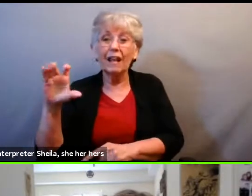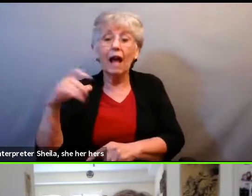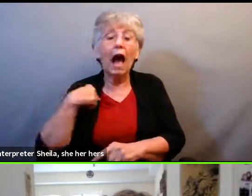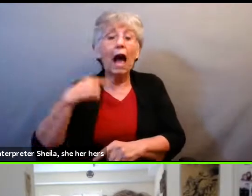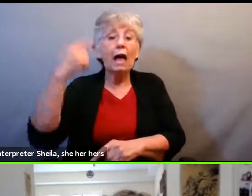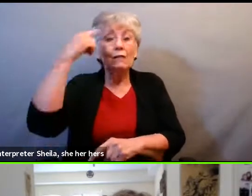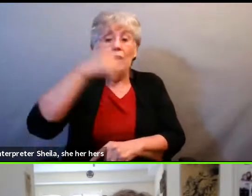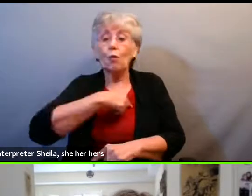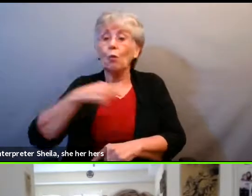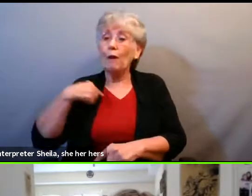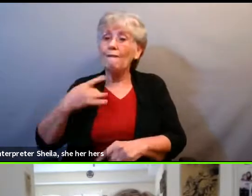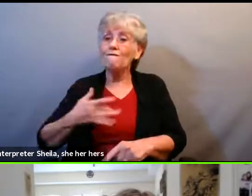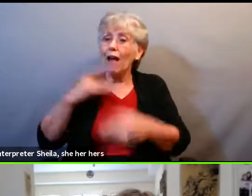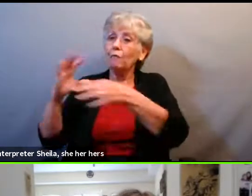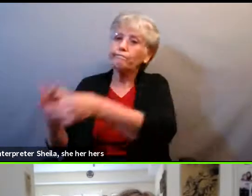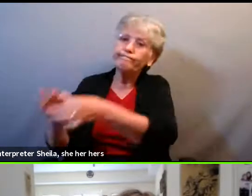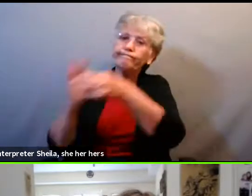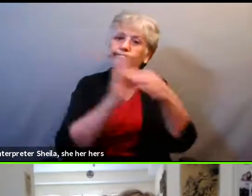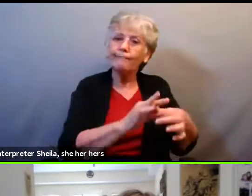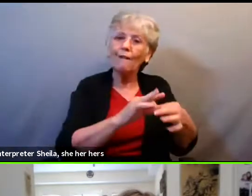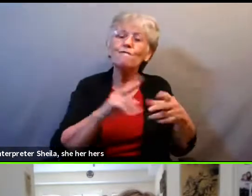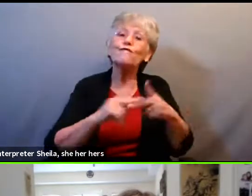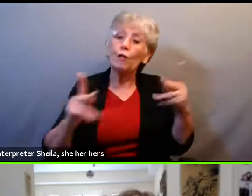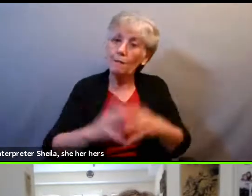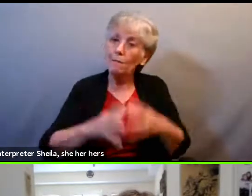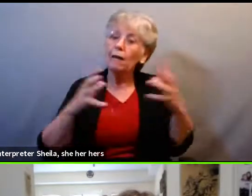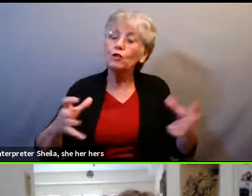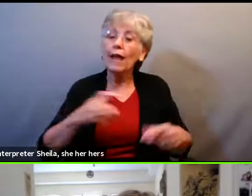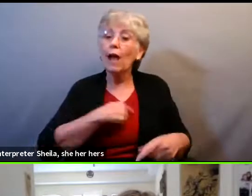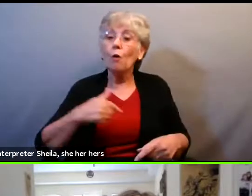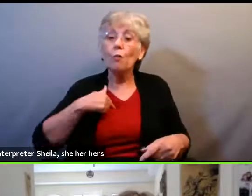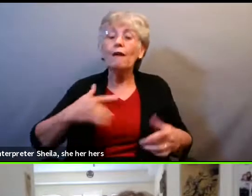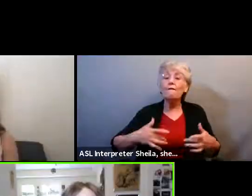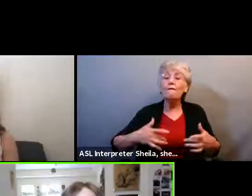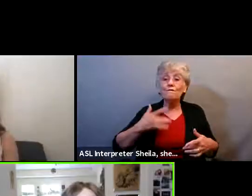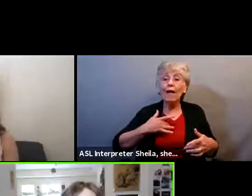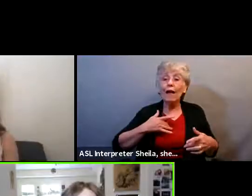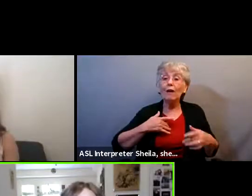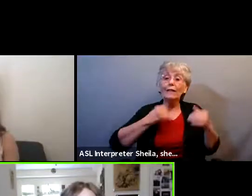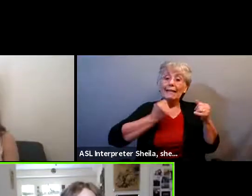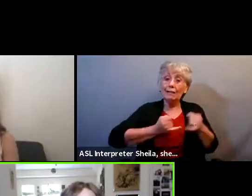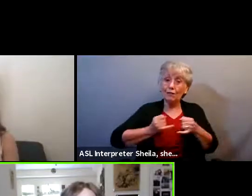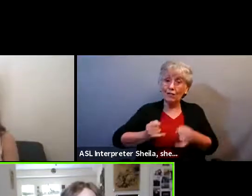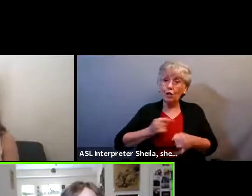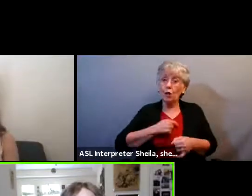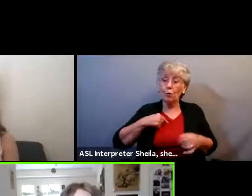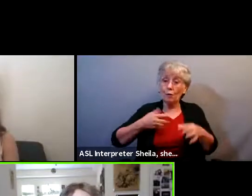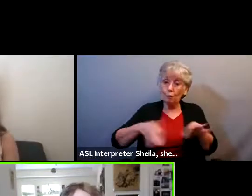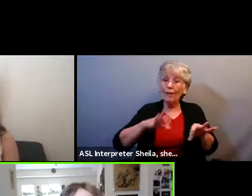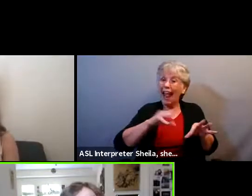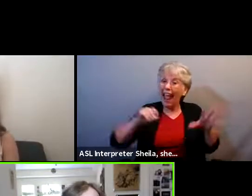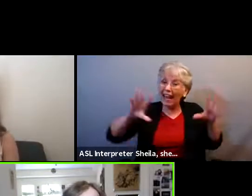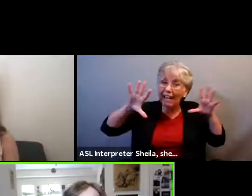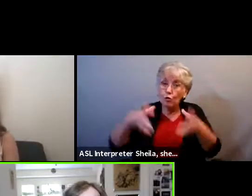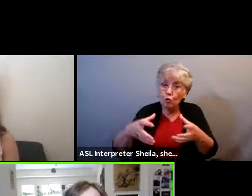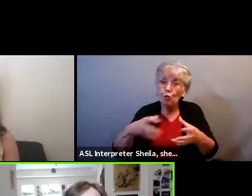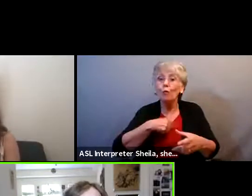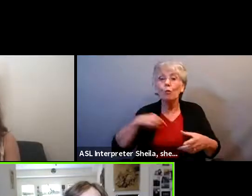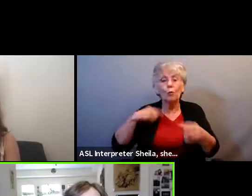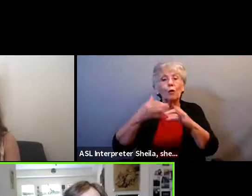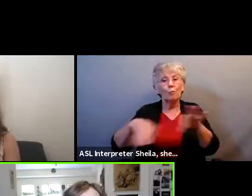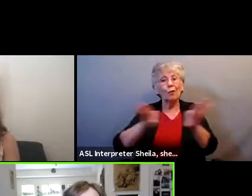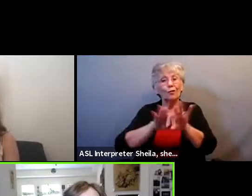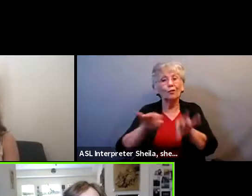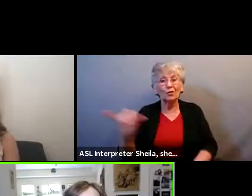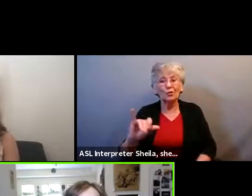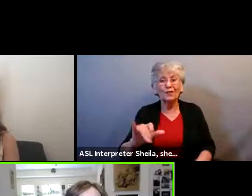connected. And we really felt that individually and collectively we mattered. That's kind of a summary, but I think it